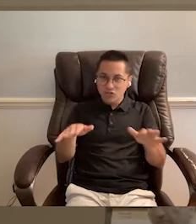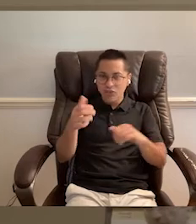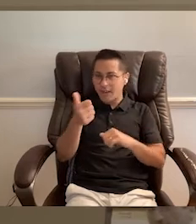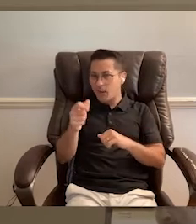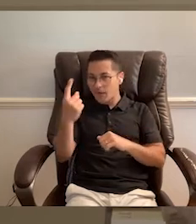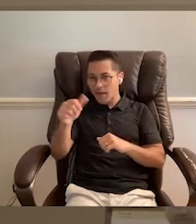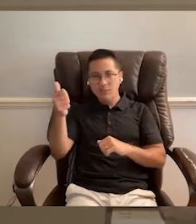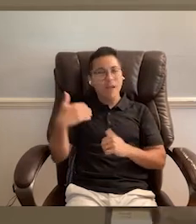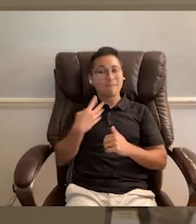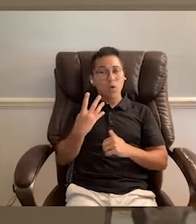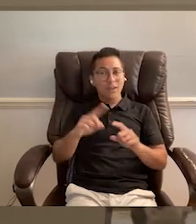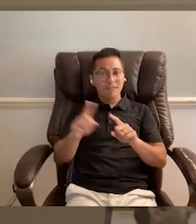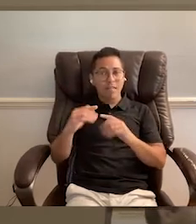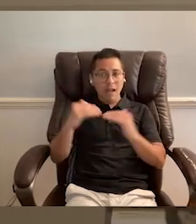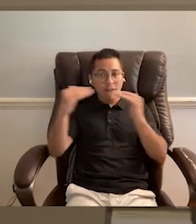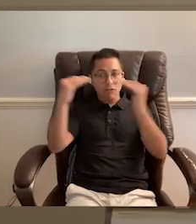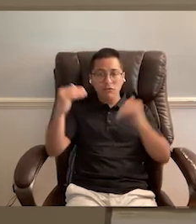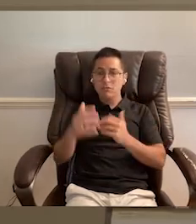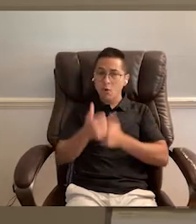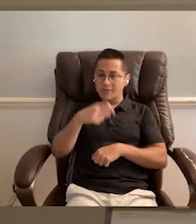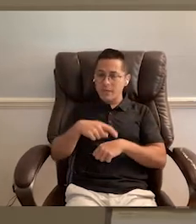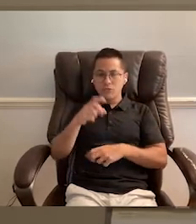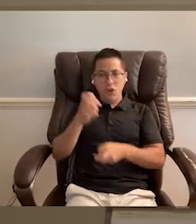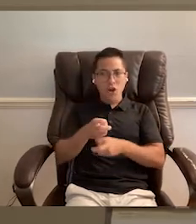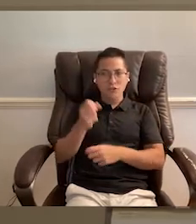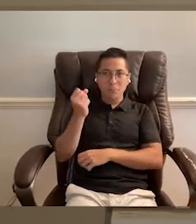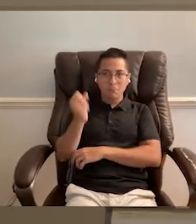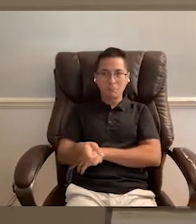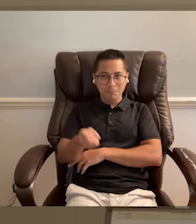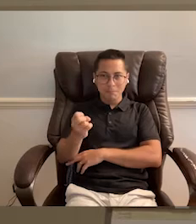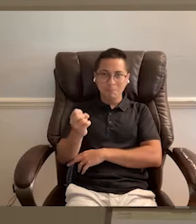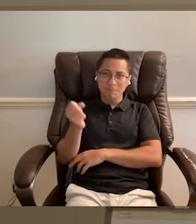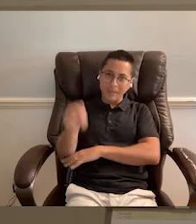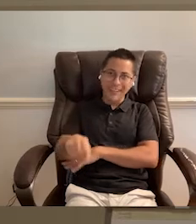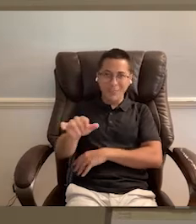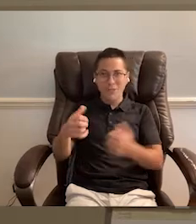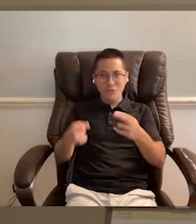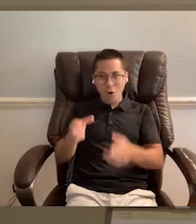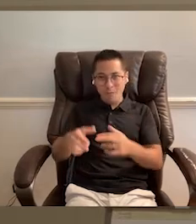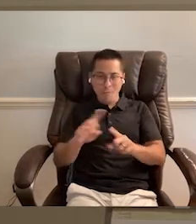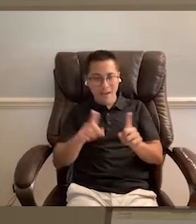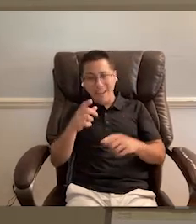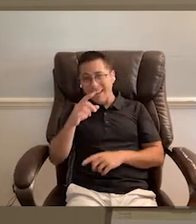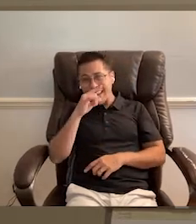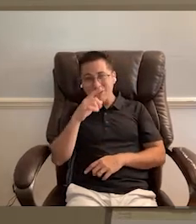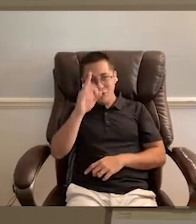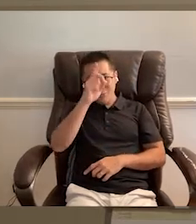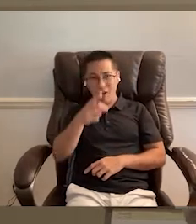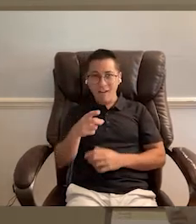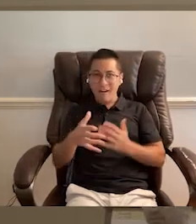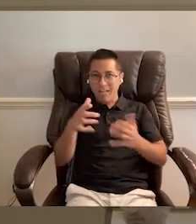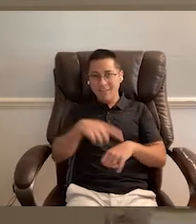and recognition of voice. So the robot would take the camera, there's a camera right here, looking at the face, and it asks him, what's your